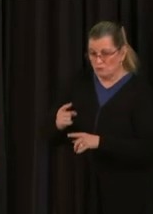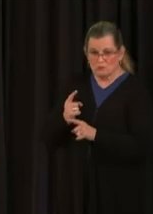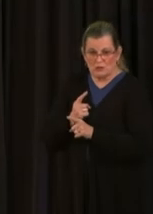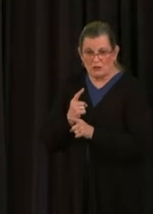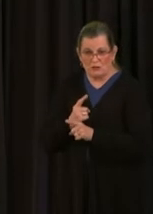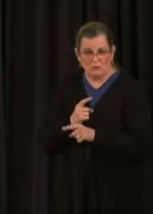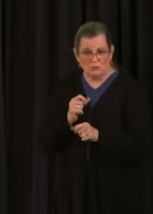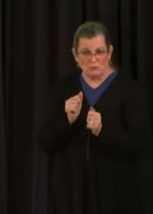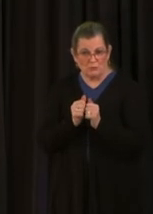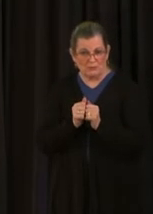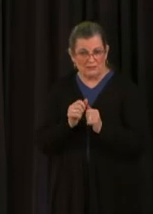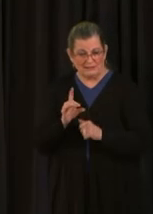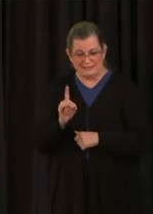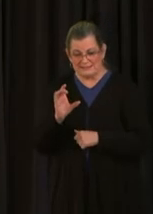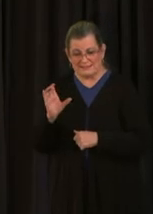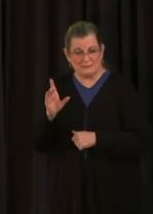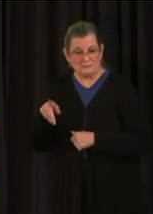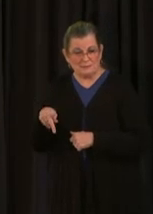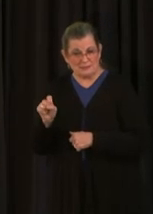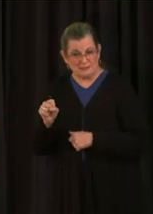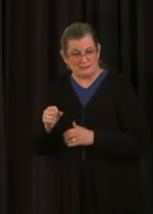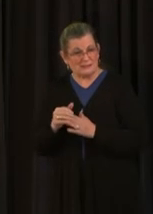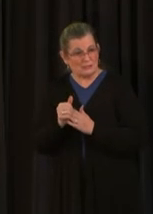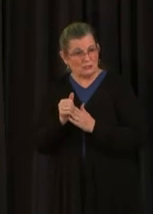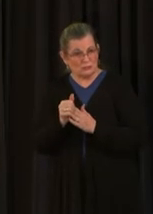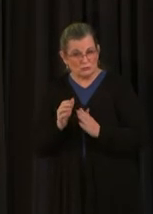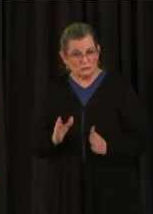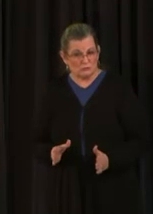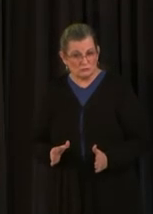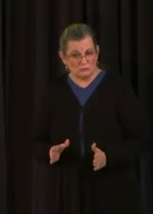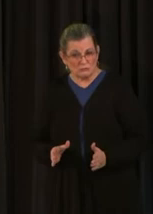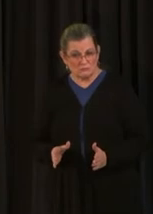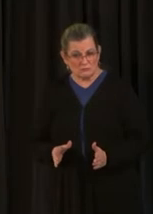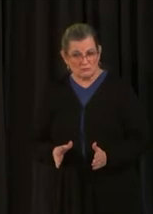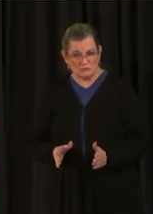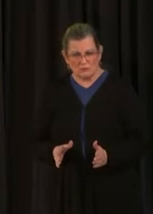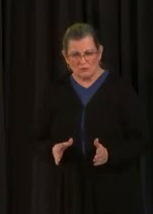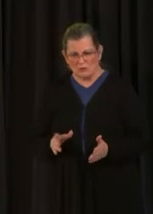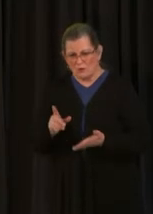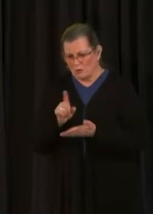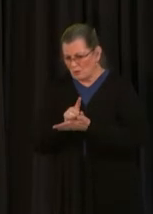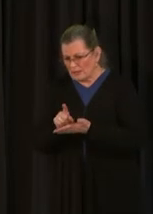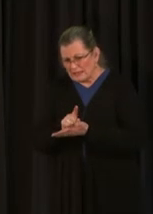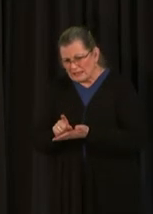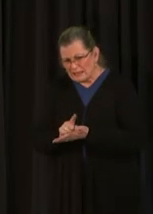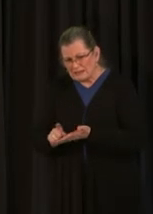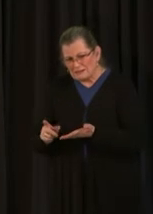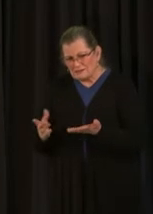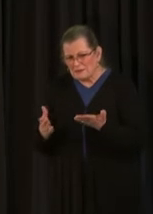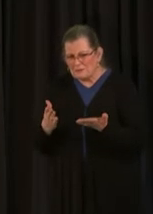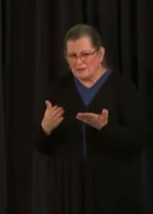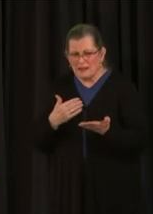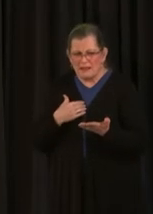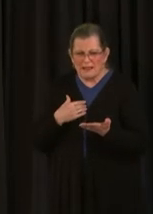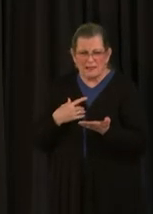then at the end of the day, we use a bus electric static fogger,